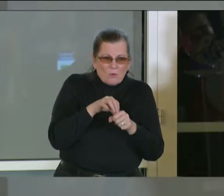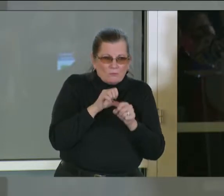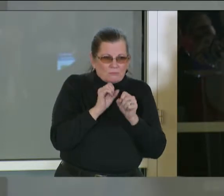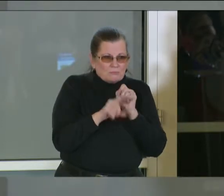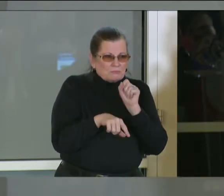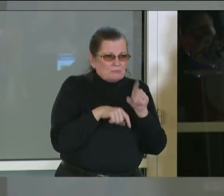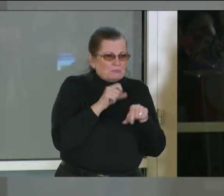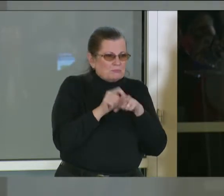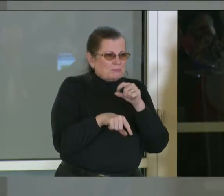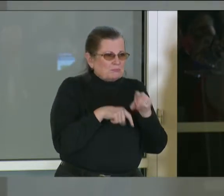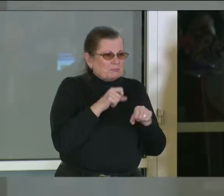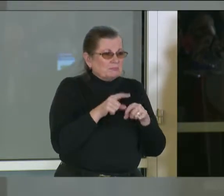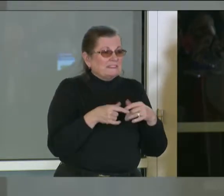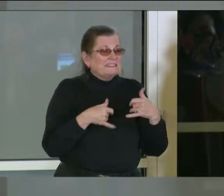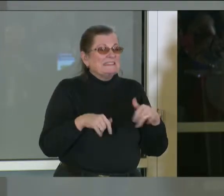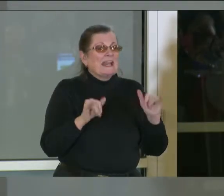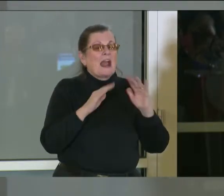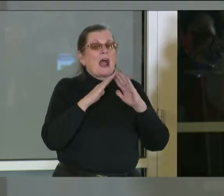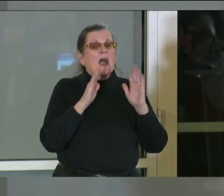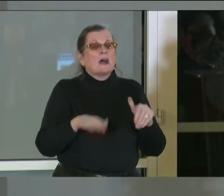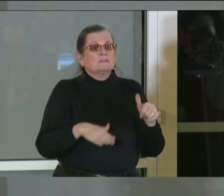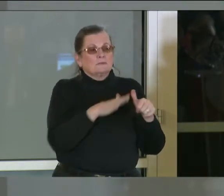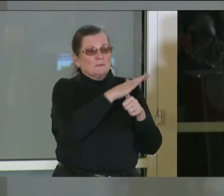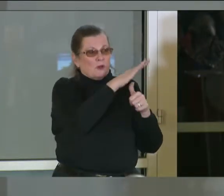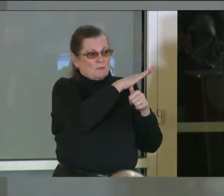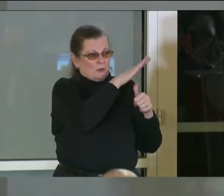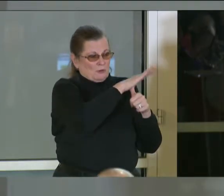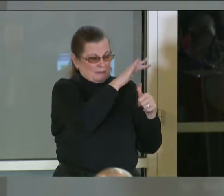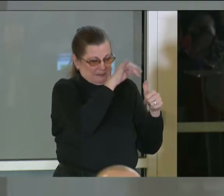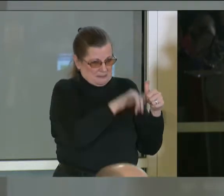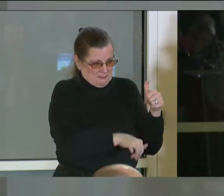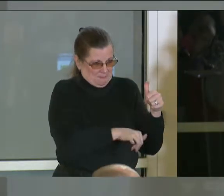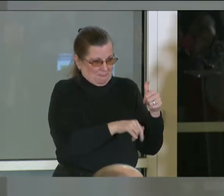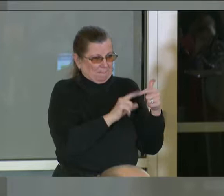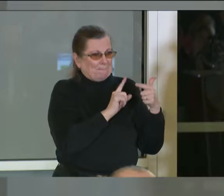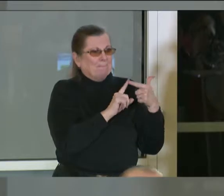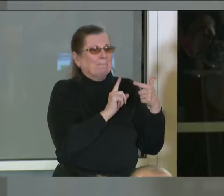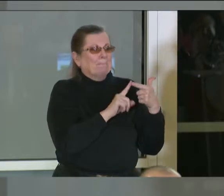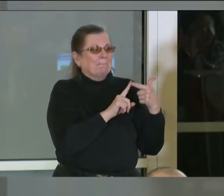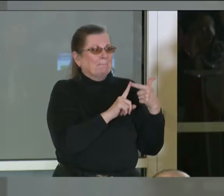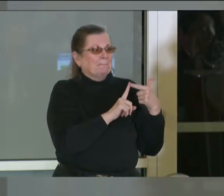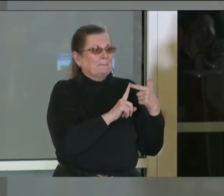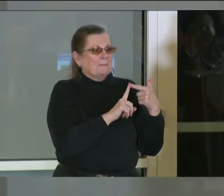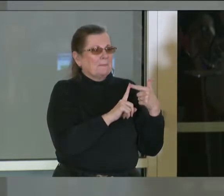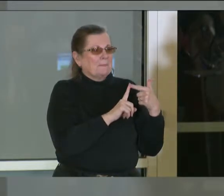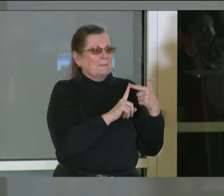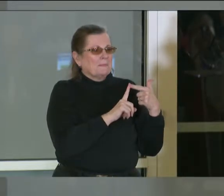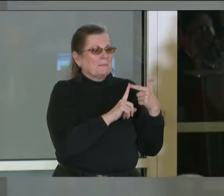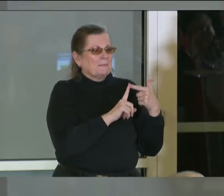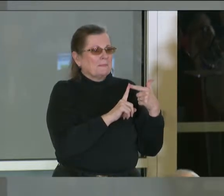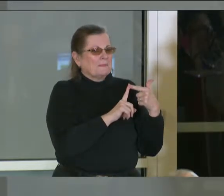All right, so it looks like housing stayed the #1 priority, followed by education. There we go.